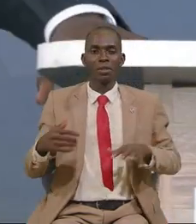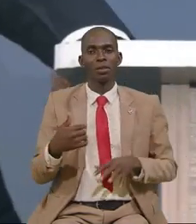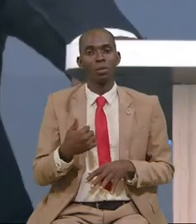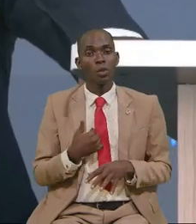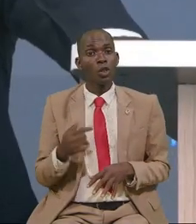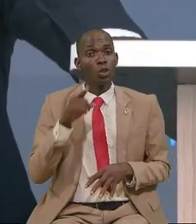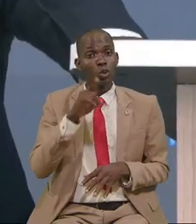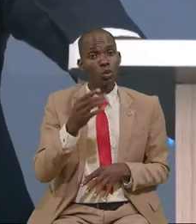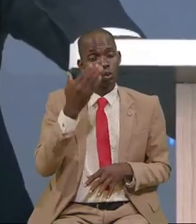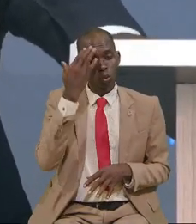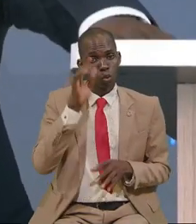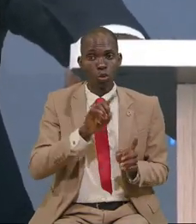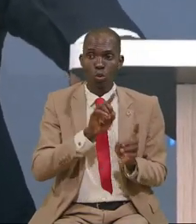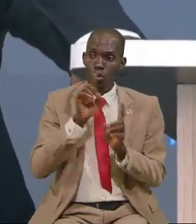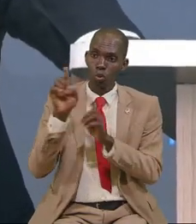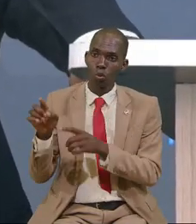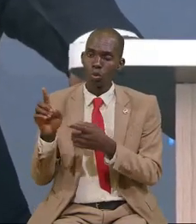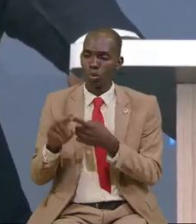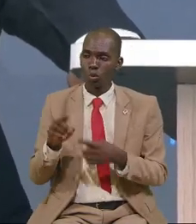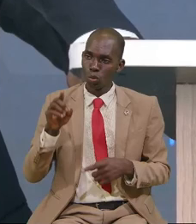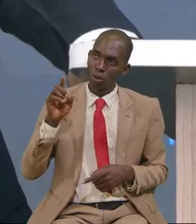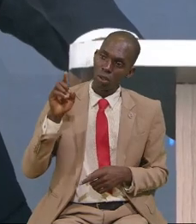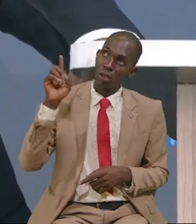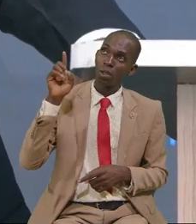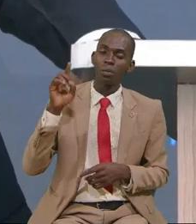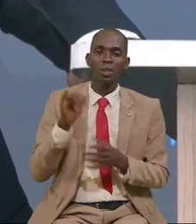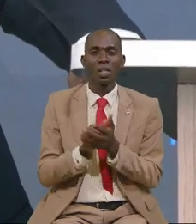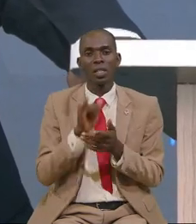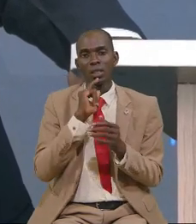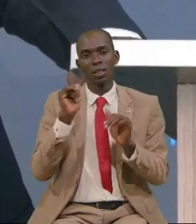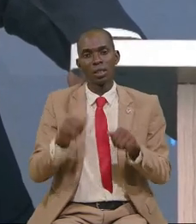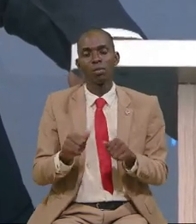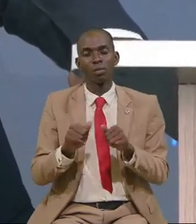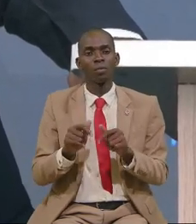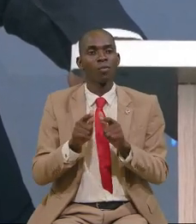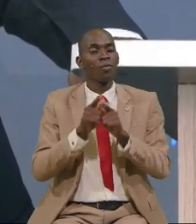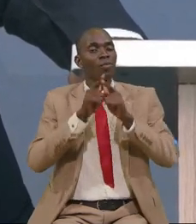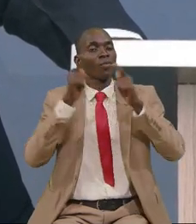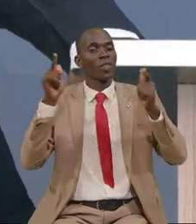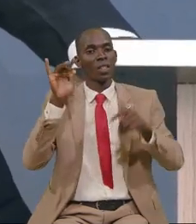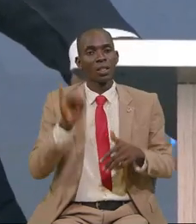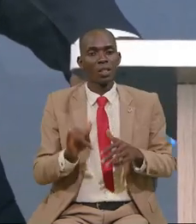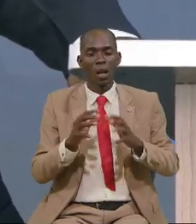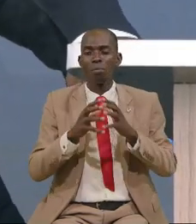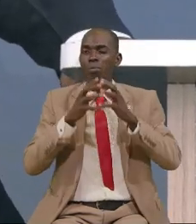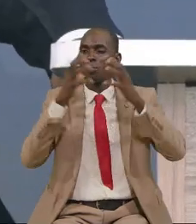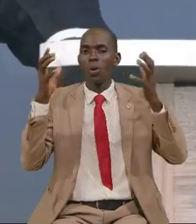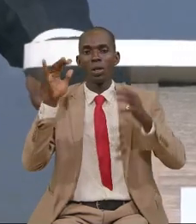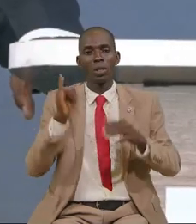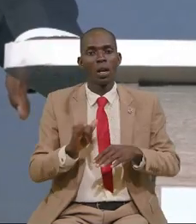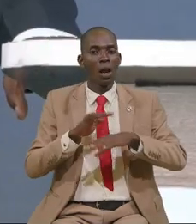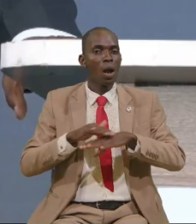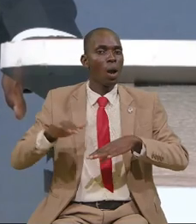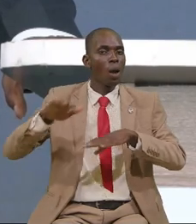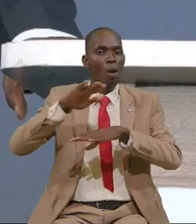him that is able to do exceedingly, abundantly, above